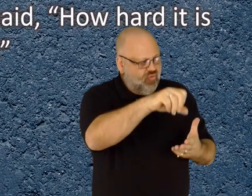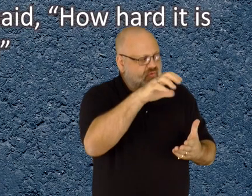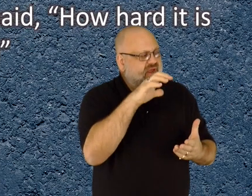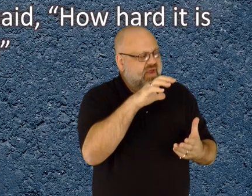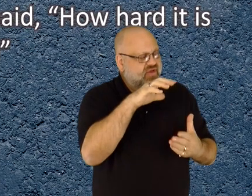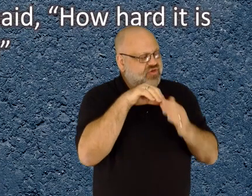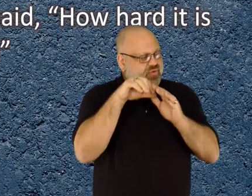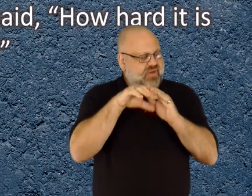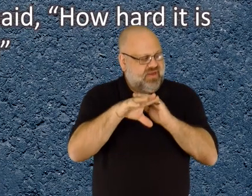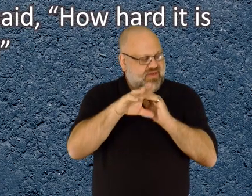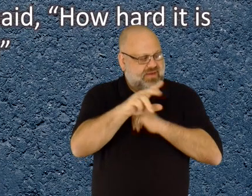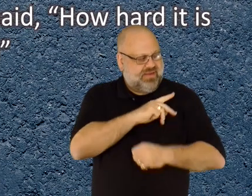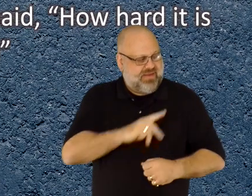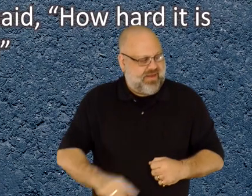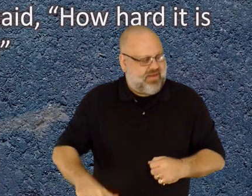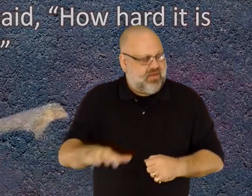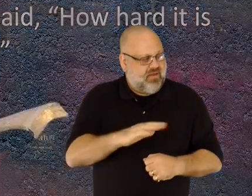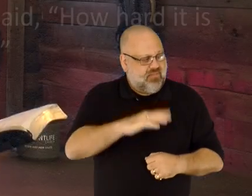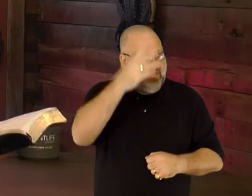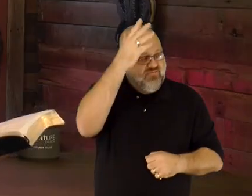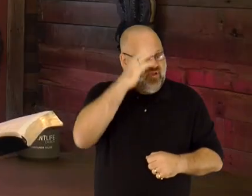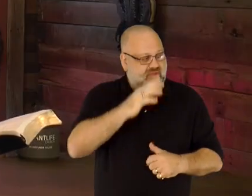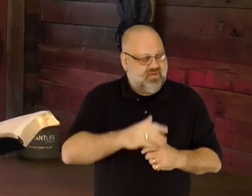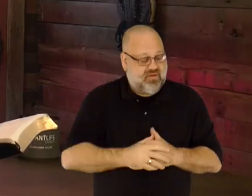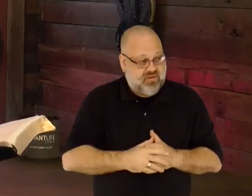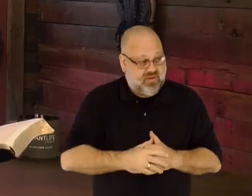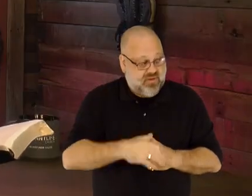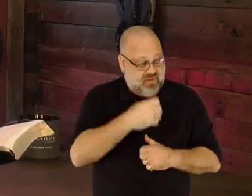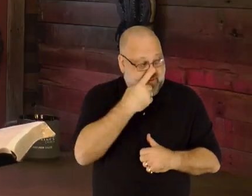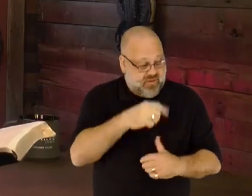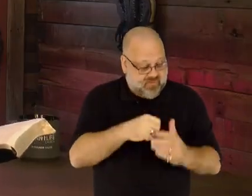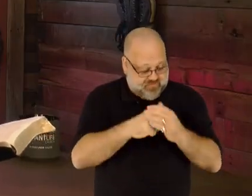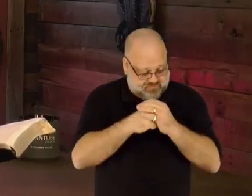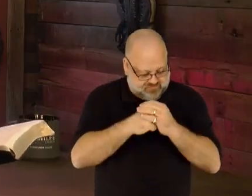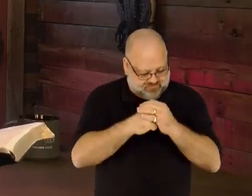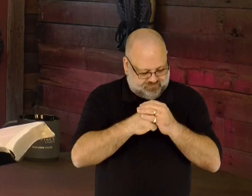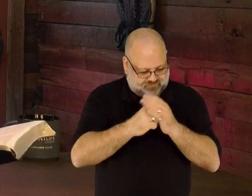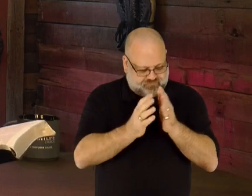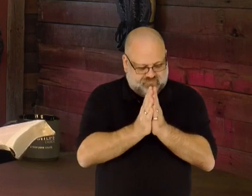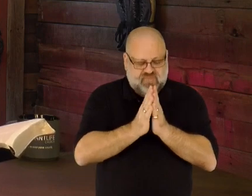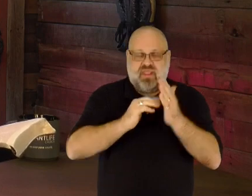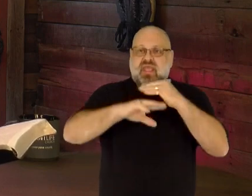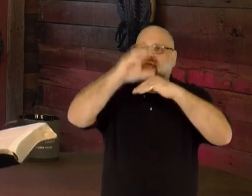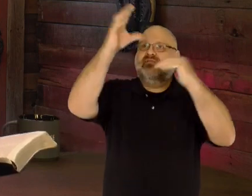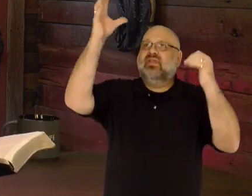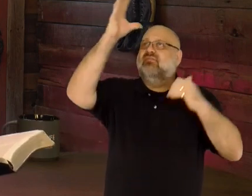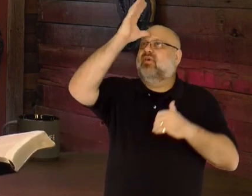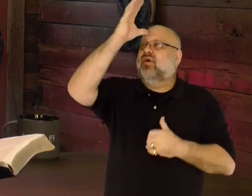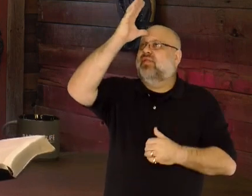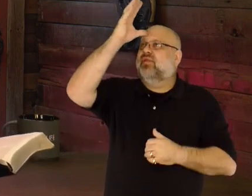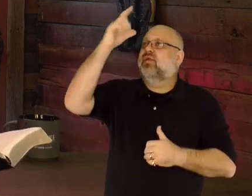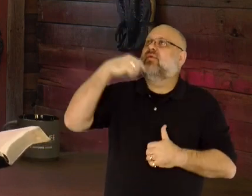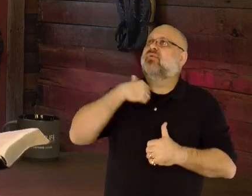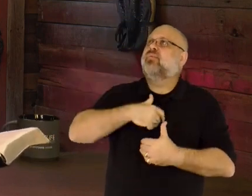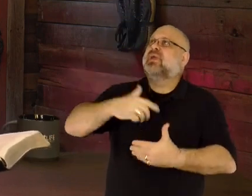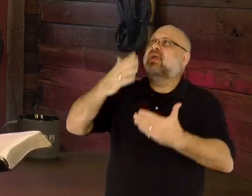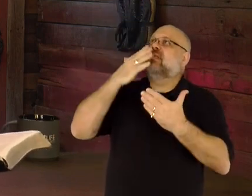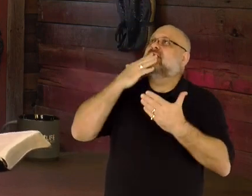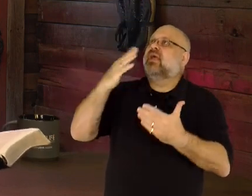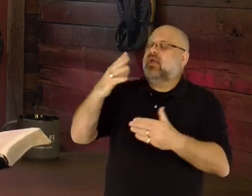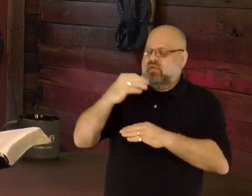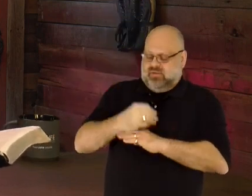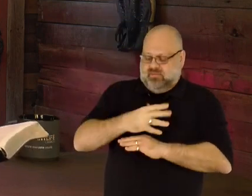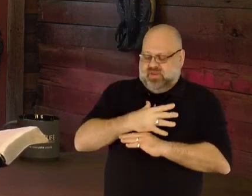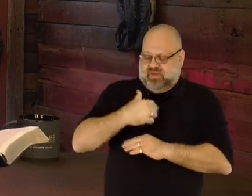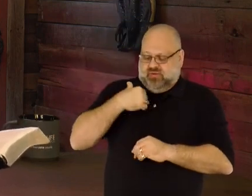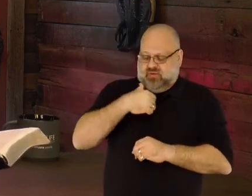to enter the kingdom of God. Would you bow your head with me in prayer? Heavenly Father, we thank you for speaking to